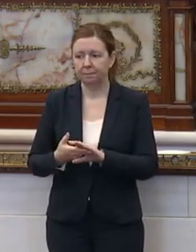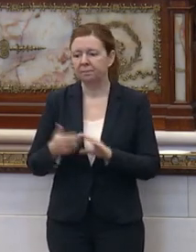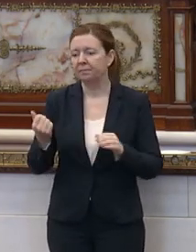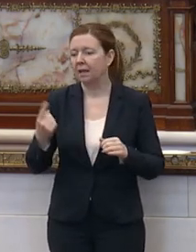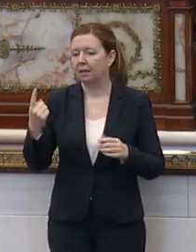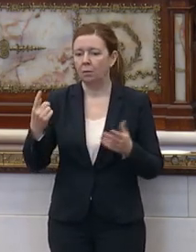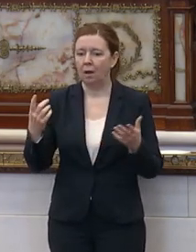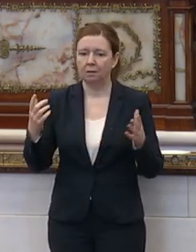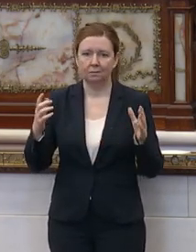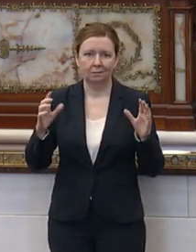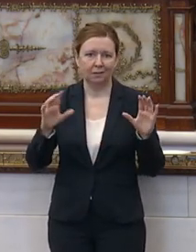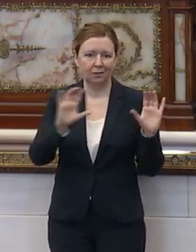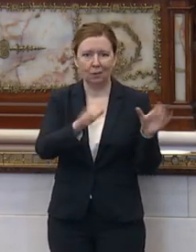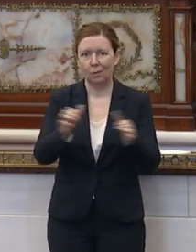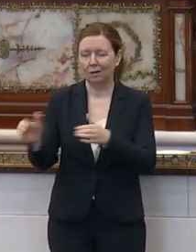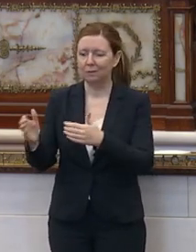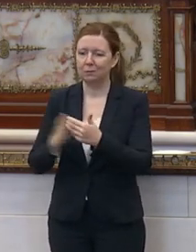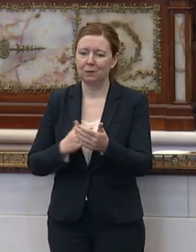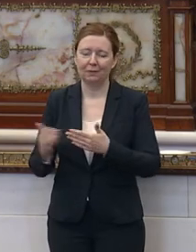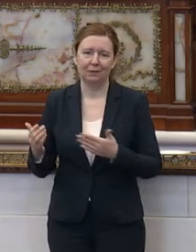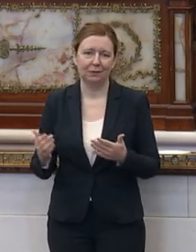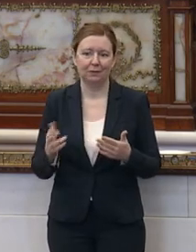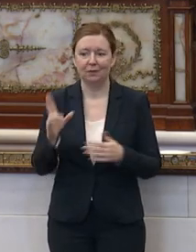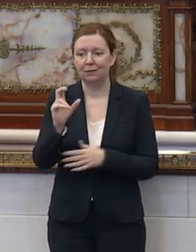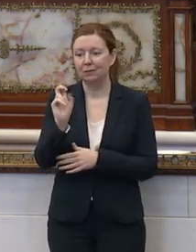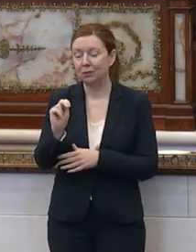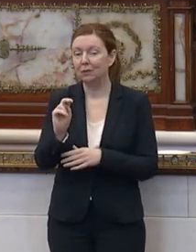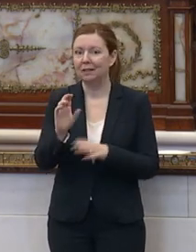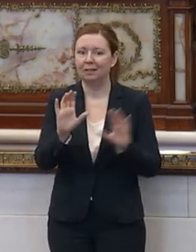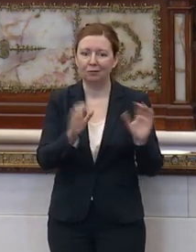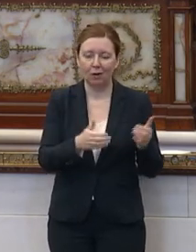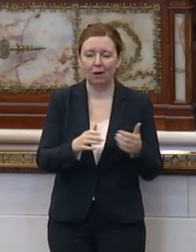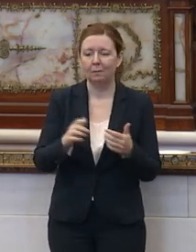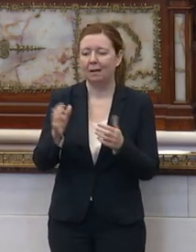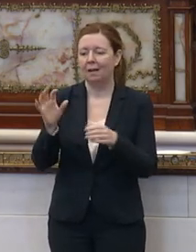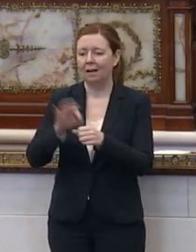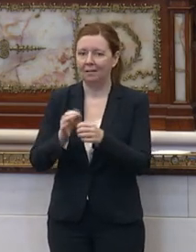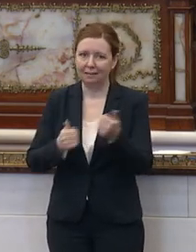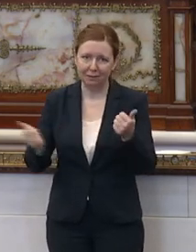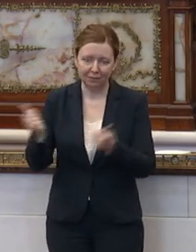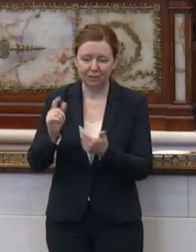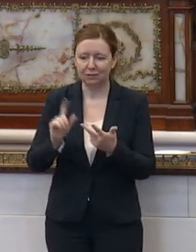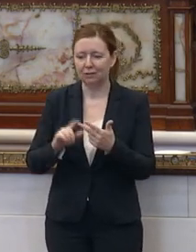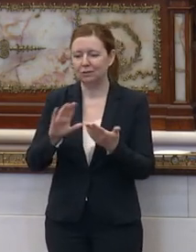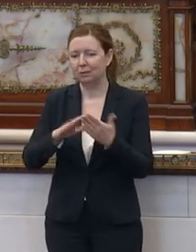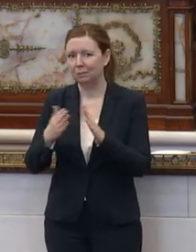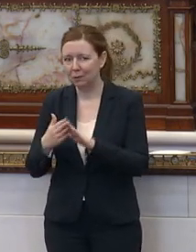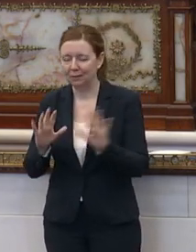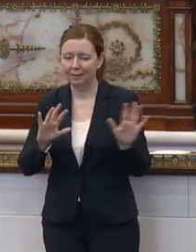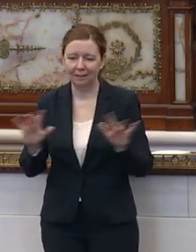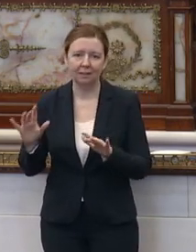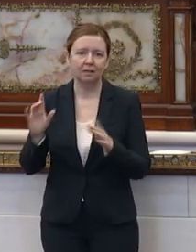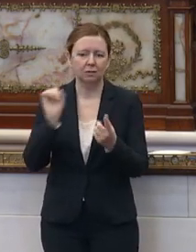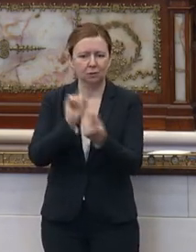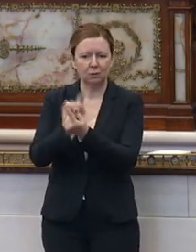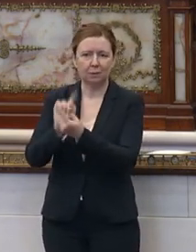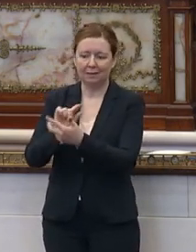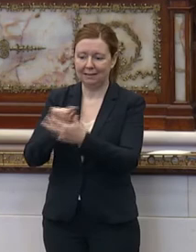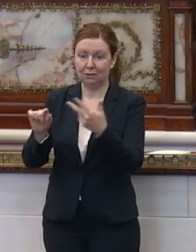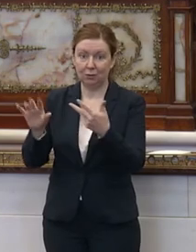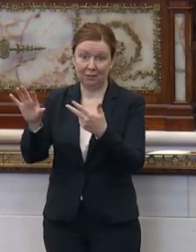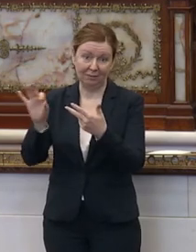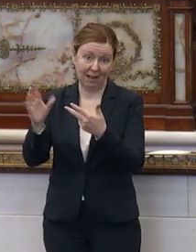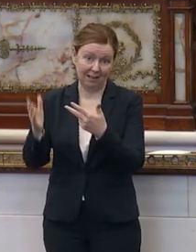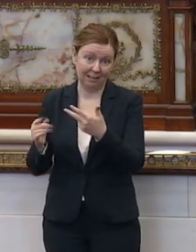any one of the forums, whether it's, you know, the union forum, the elected officials forum, or the community forum, to meet these three